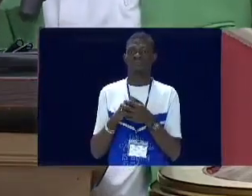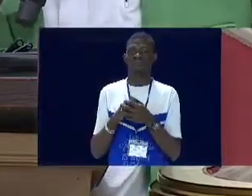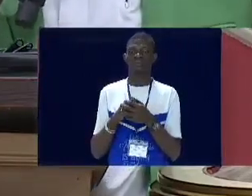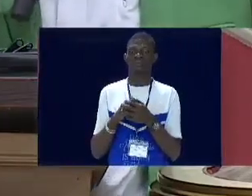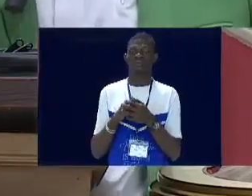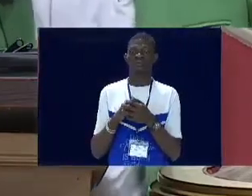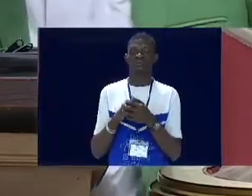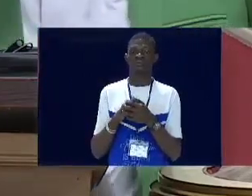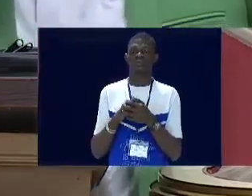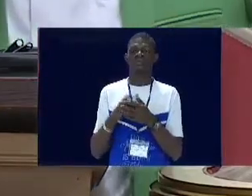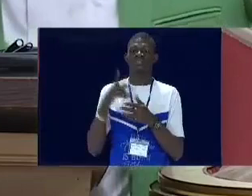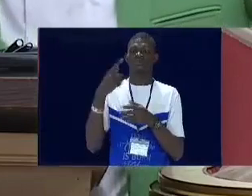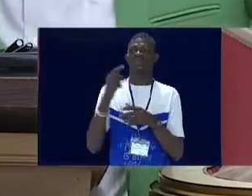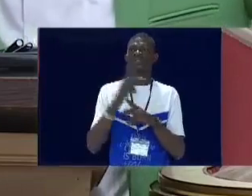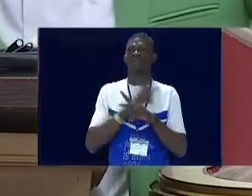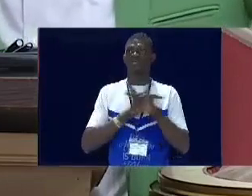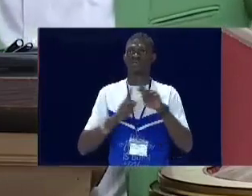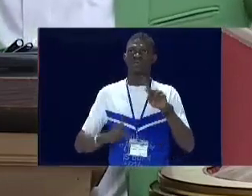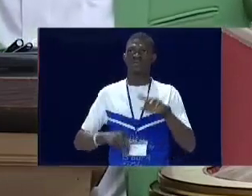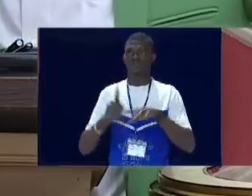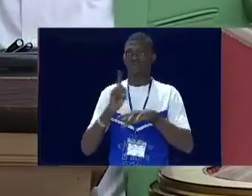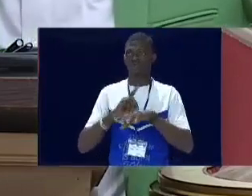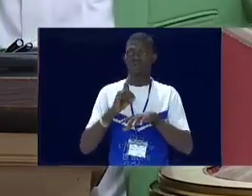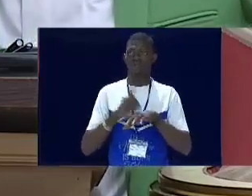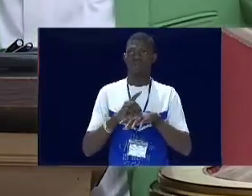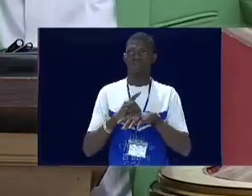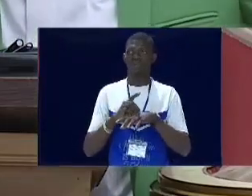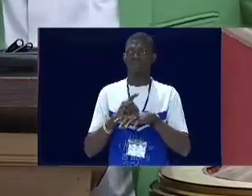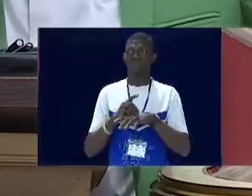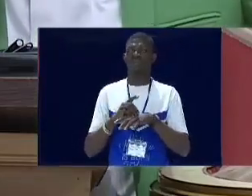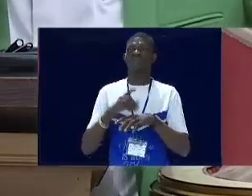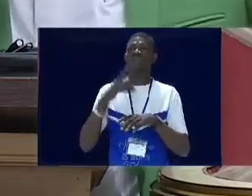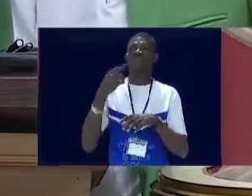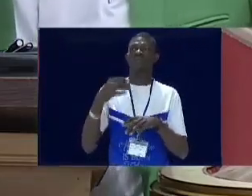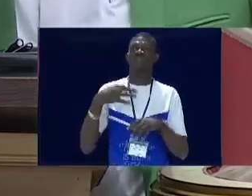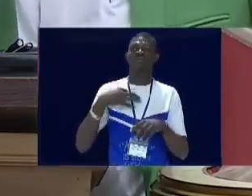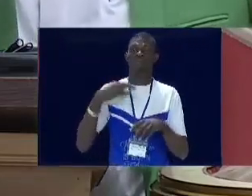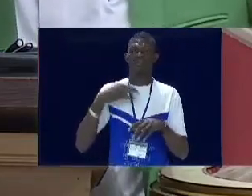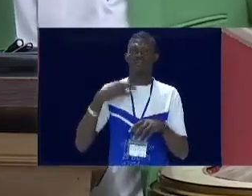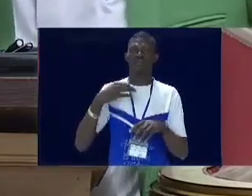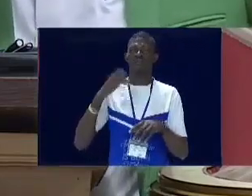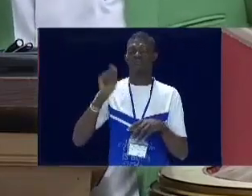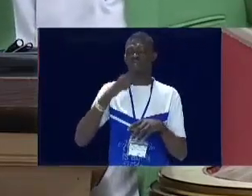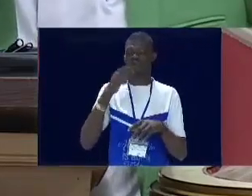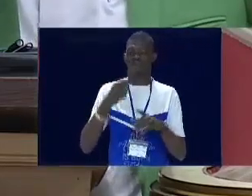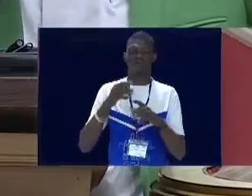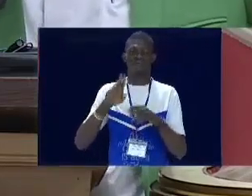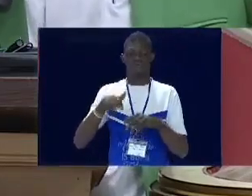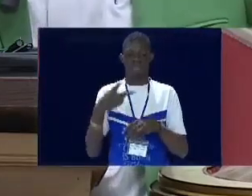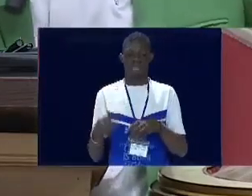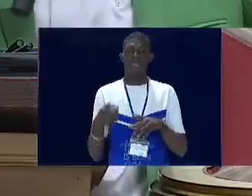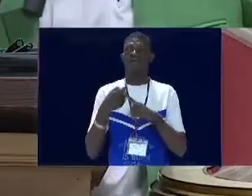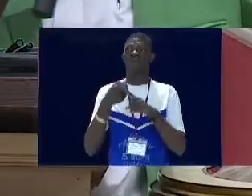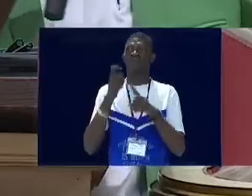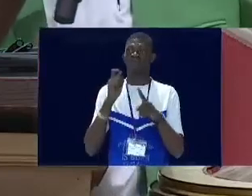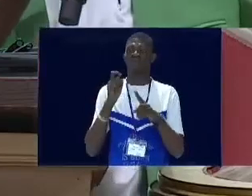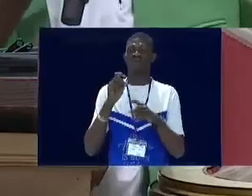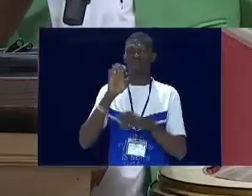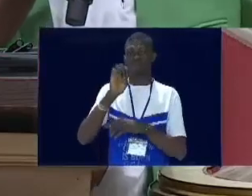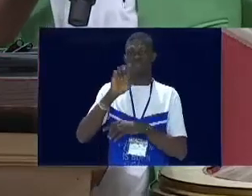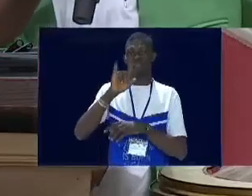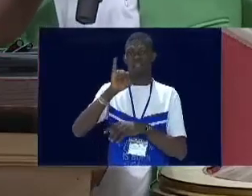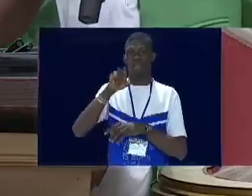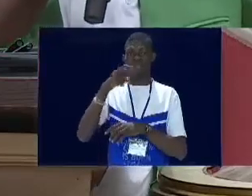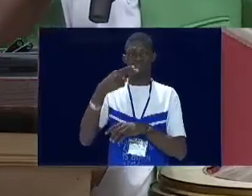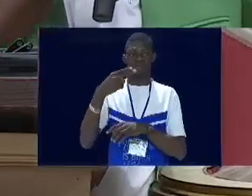He picked up the mantle that fell from Elijah. O